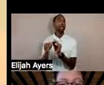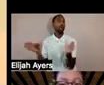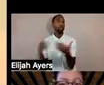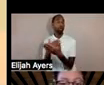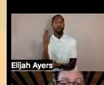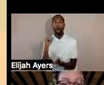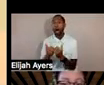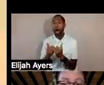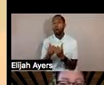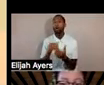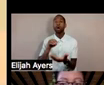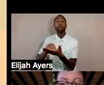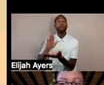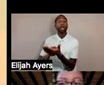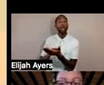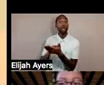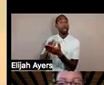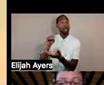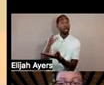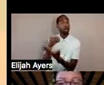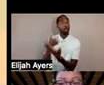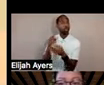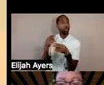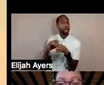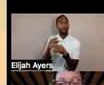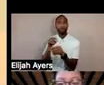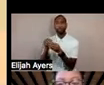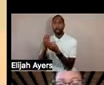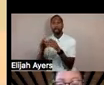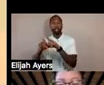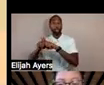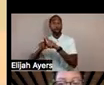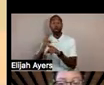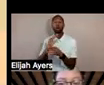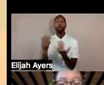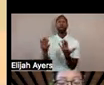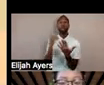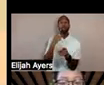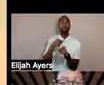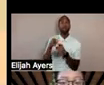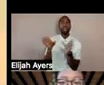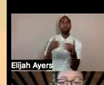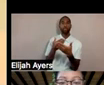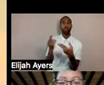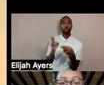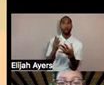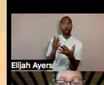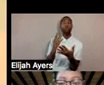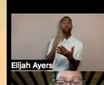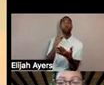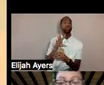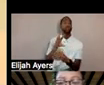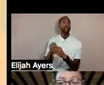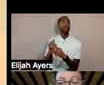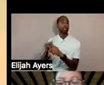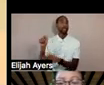a star next to your name, or by staying back in the main room when we enter those sessions so we can make sure that you're added in that